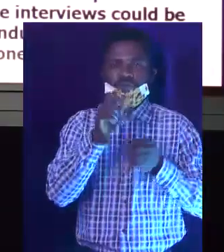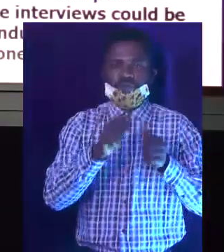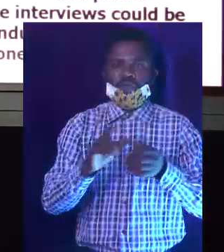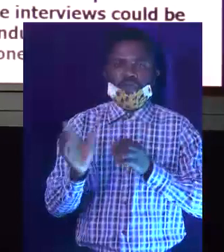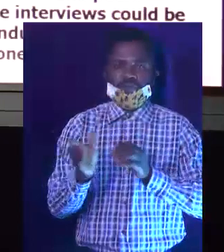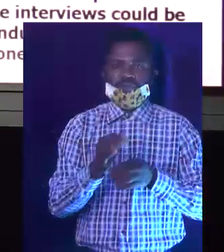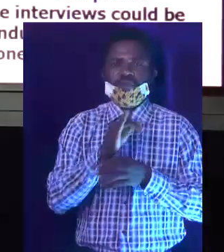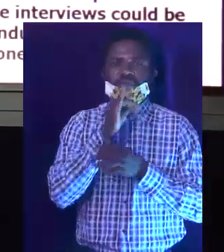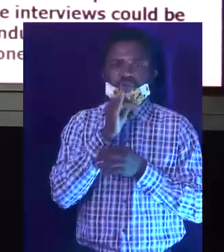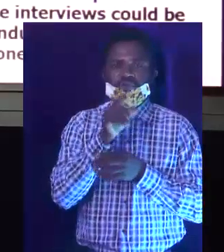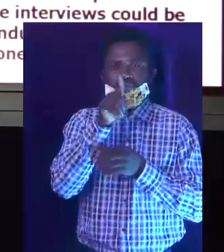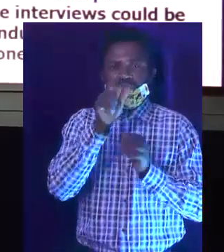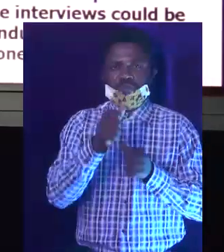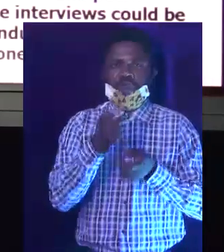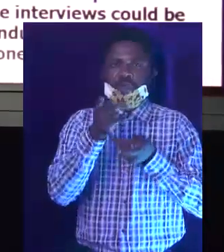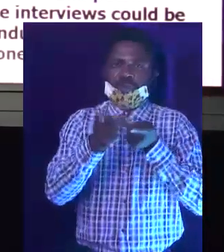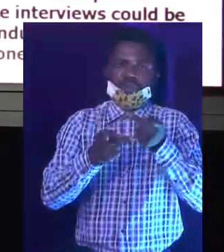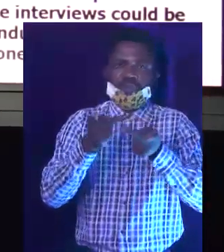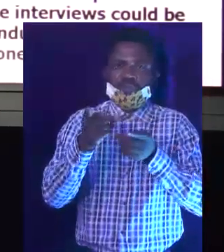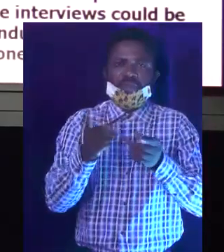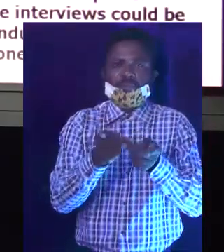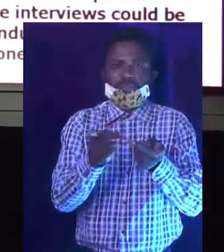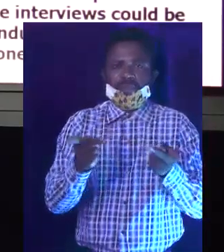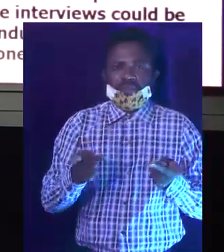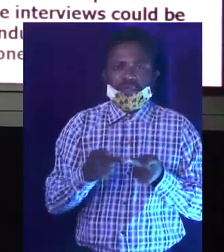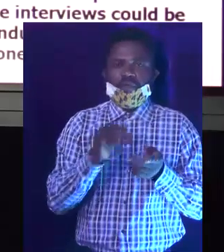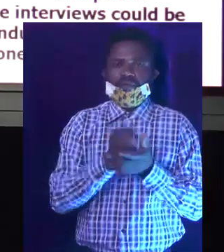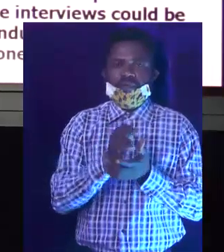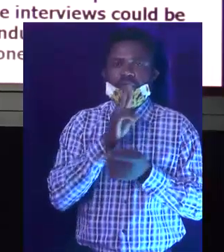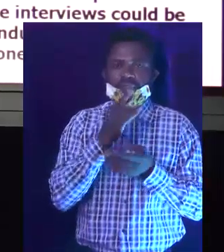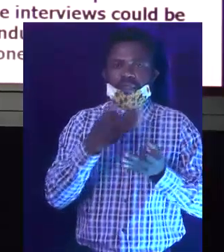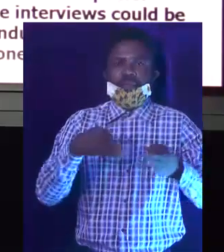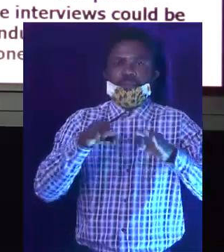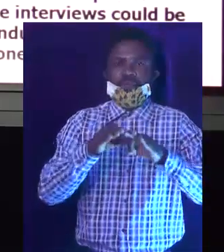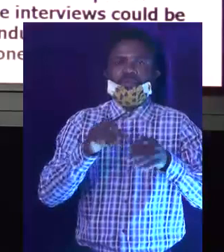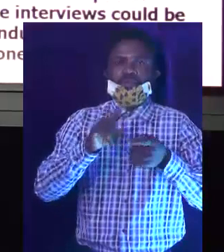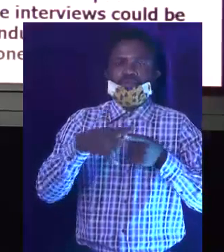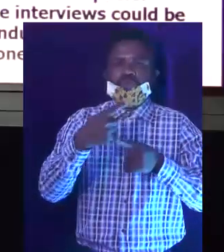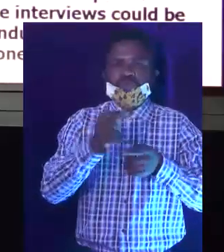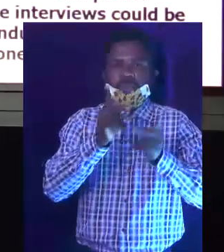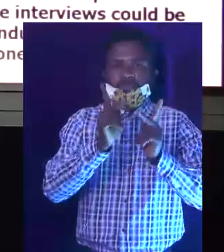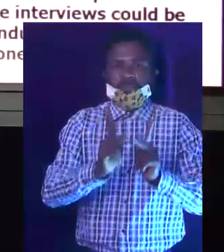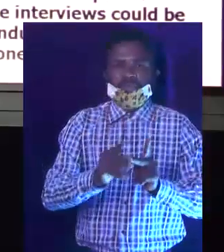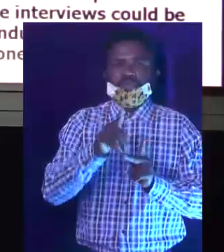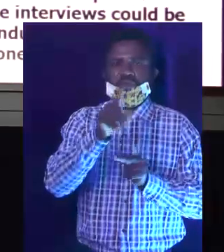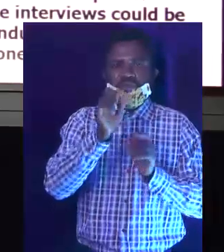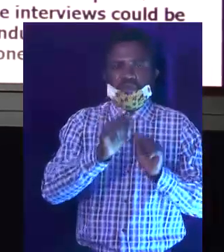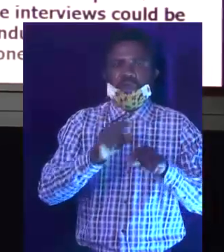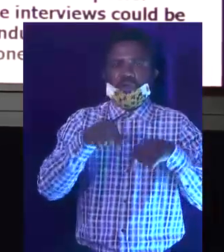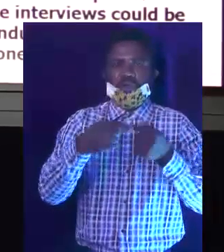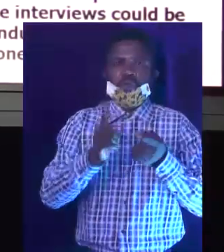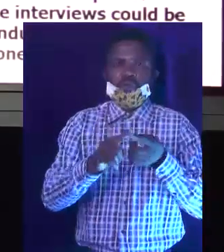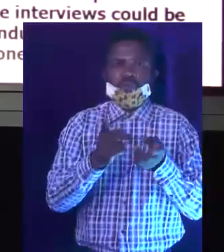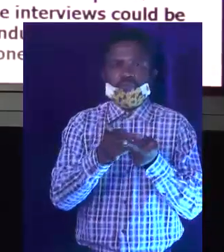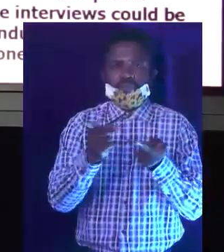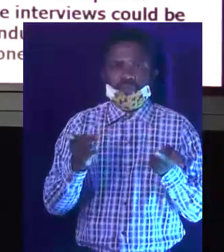Another thing you can do is that you can visit locations that are important to the person. You can